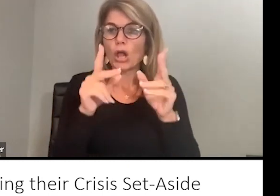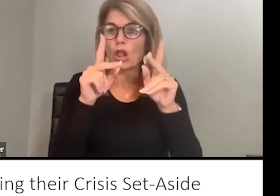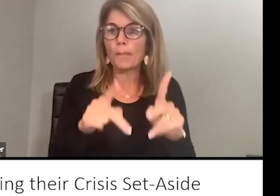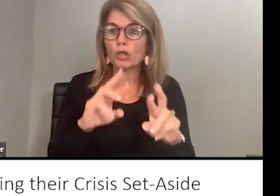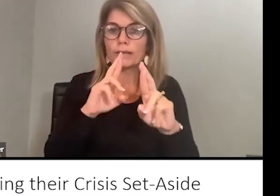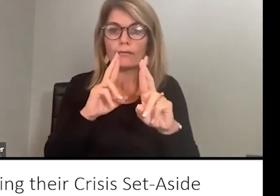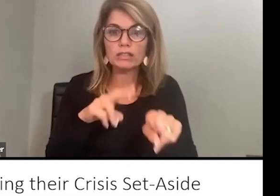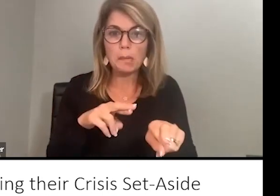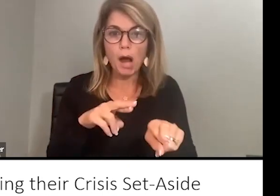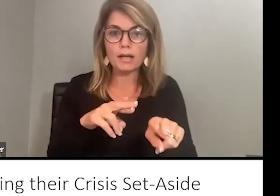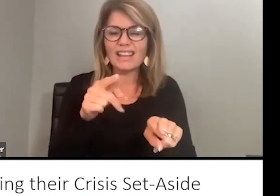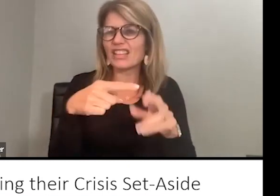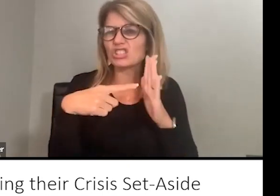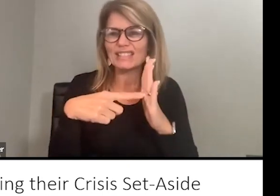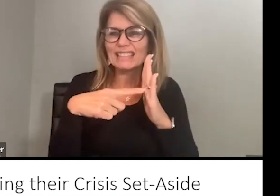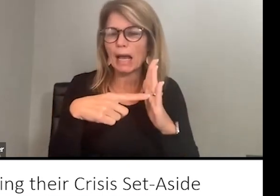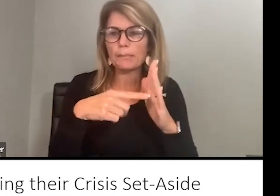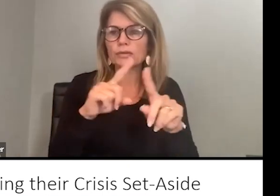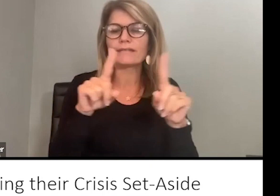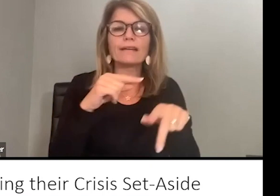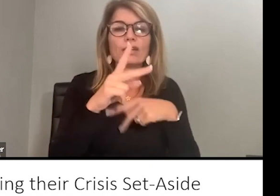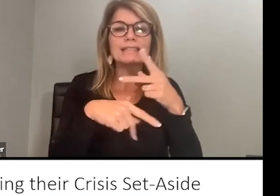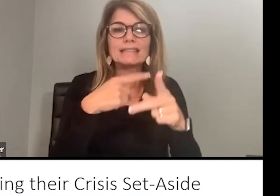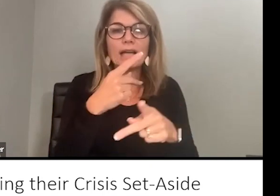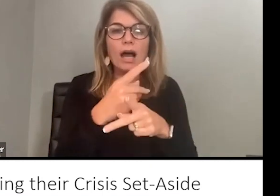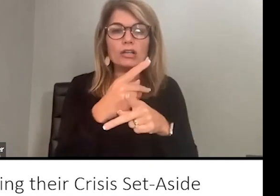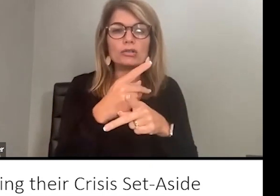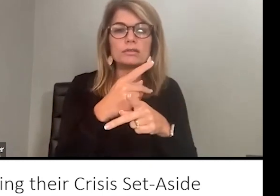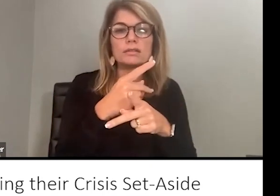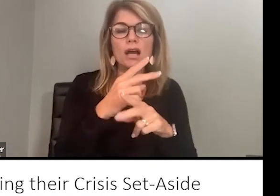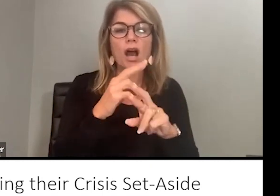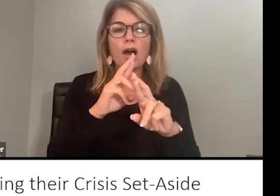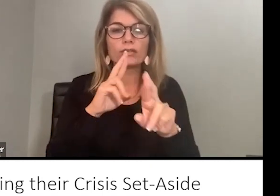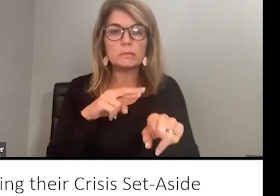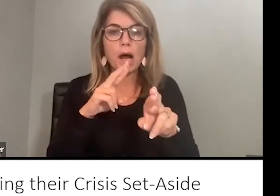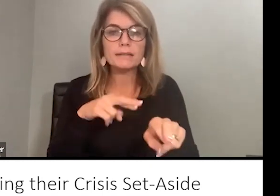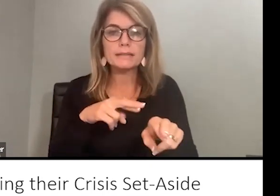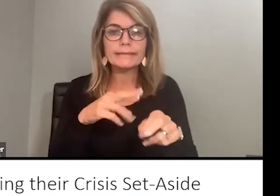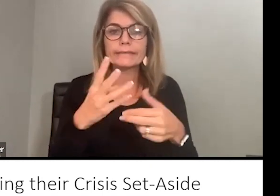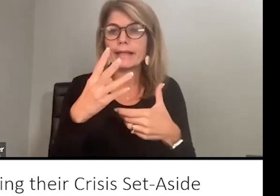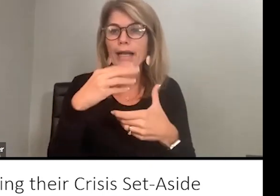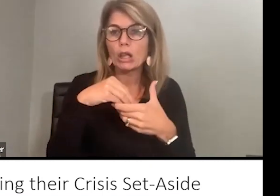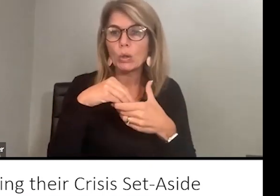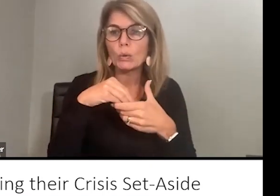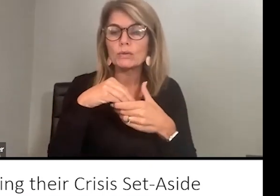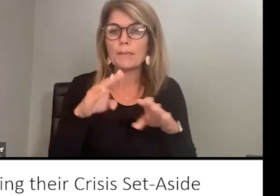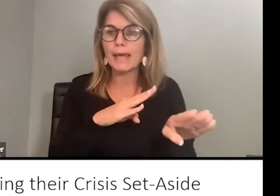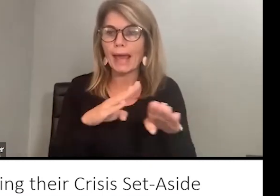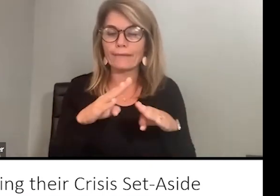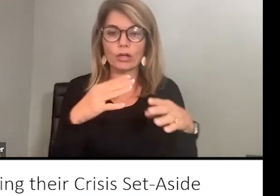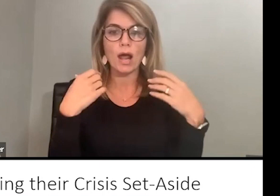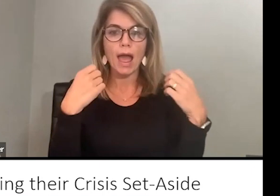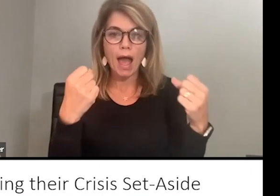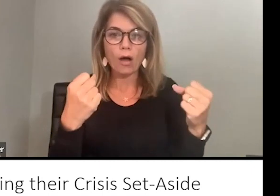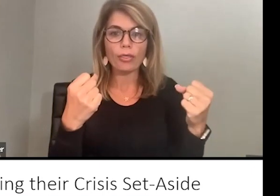see just examples of different styles of enhanced response that includes behavioral health